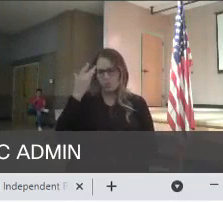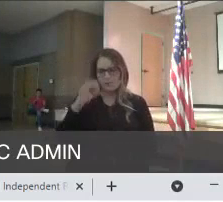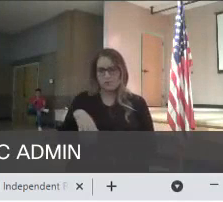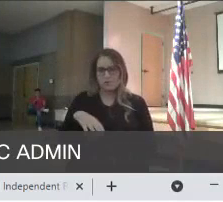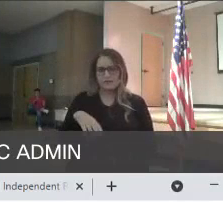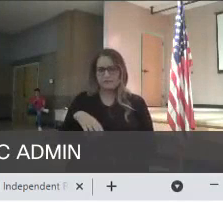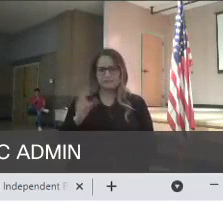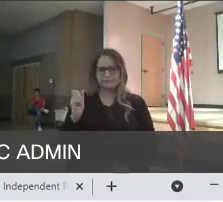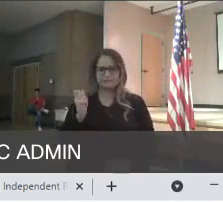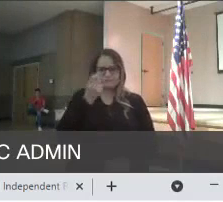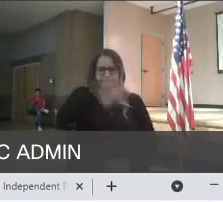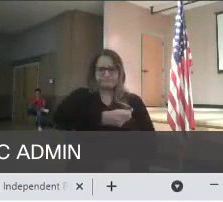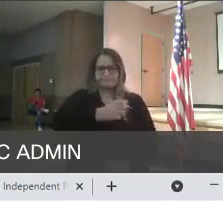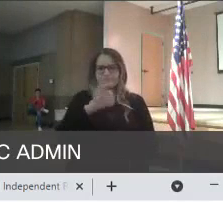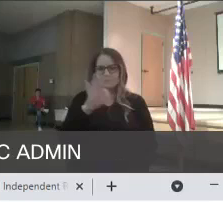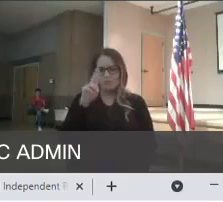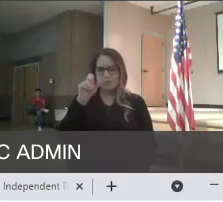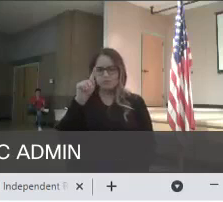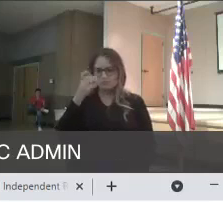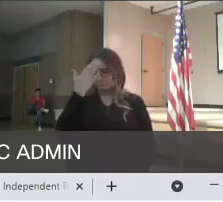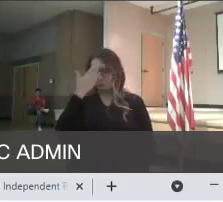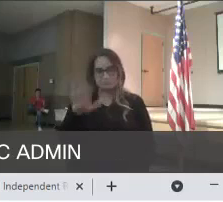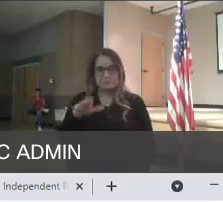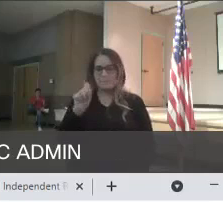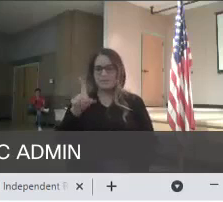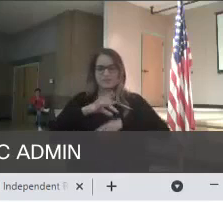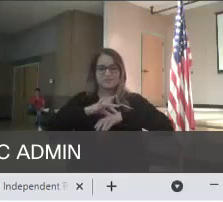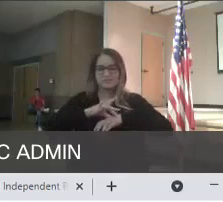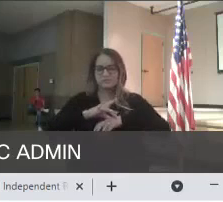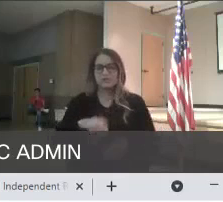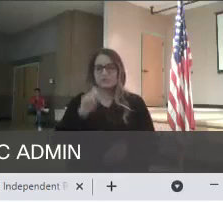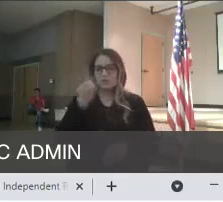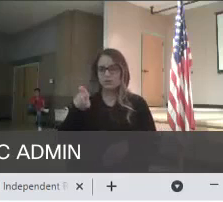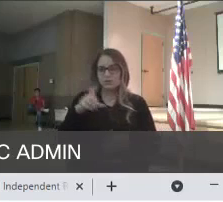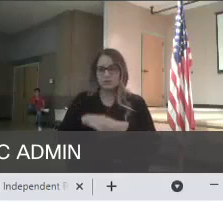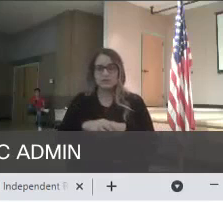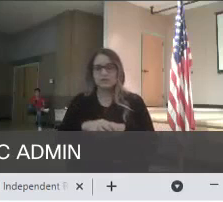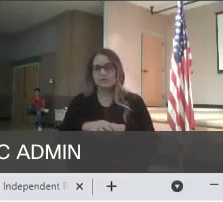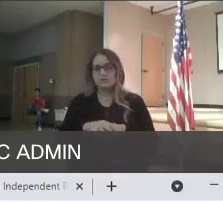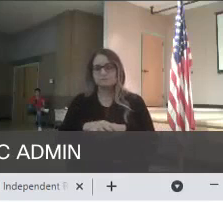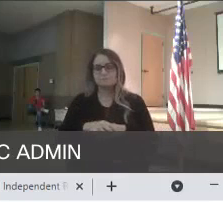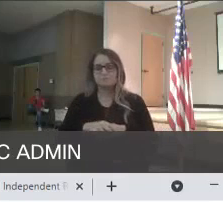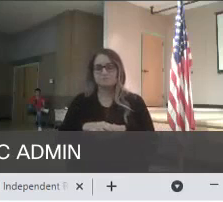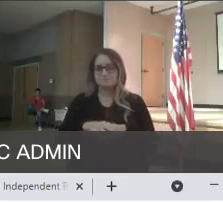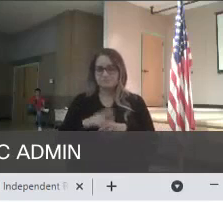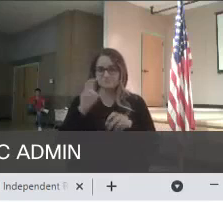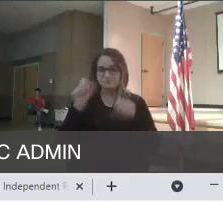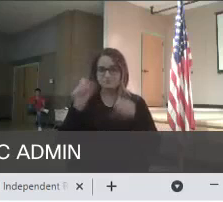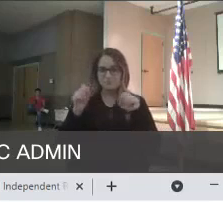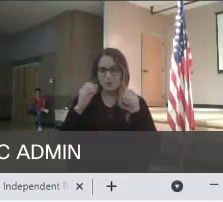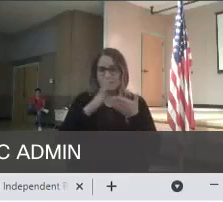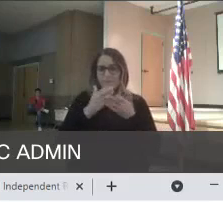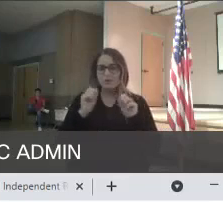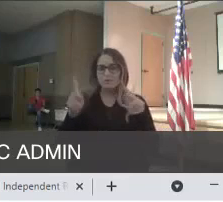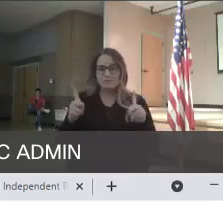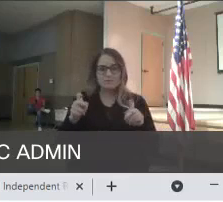decided to put into Fulton Ranch, I have no idea, but the demographics and the needs and desires of the population in